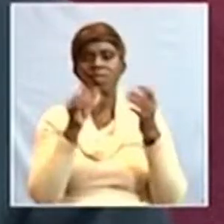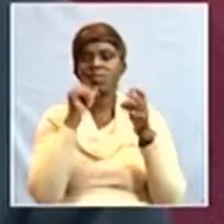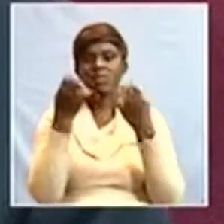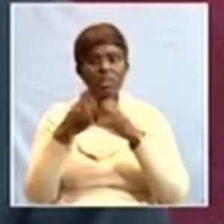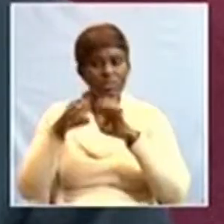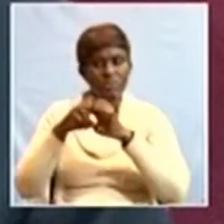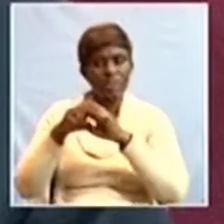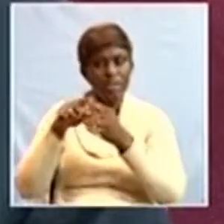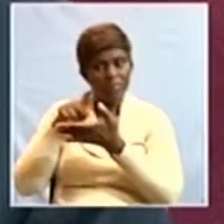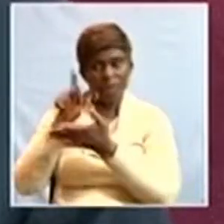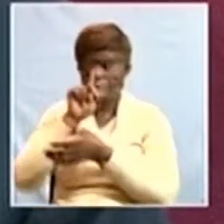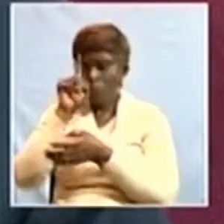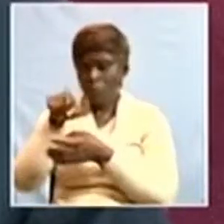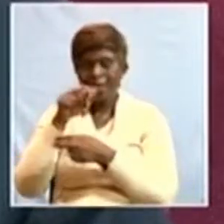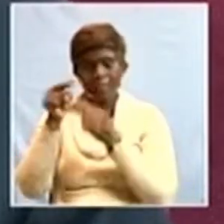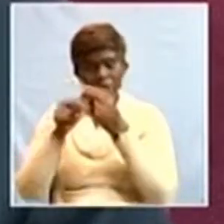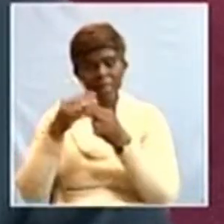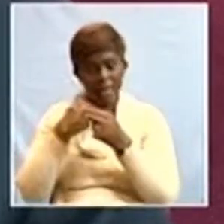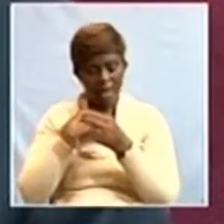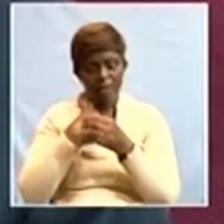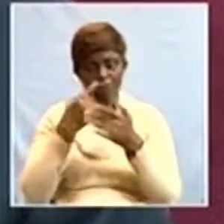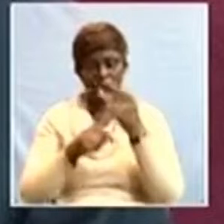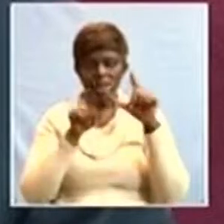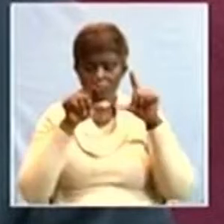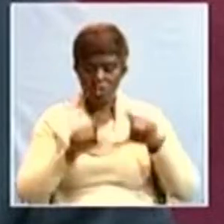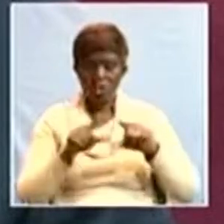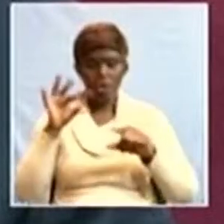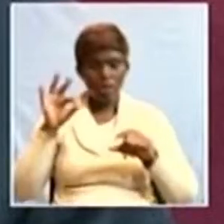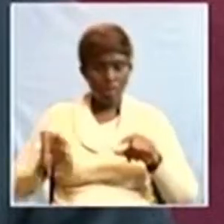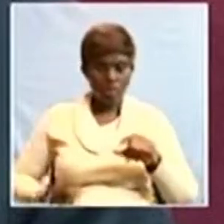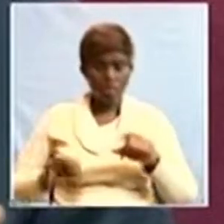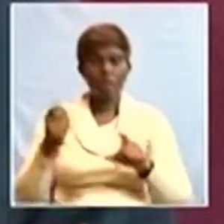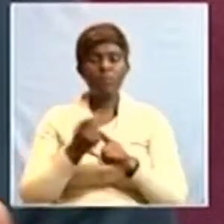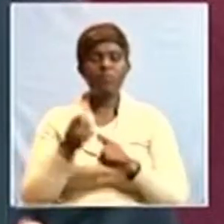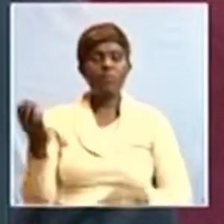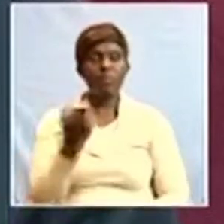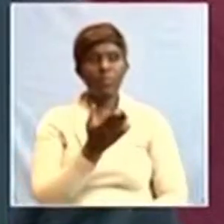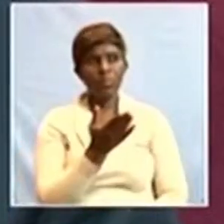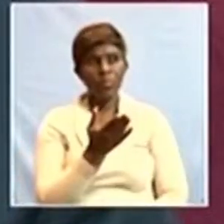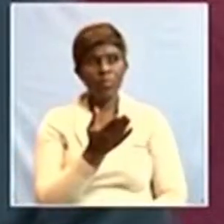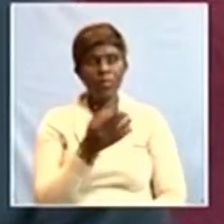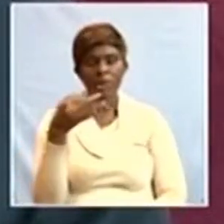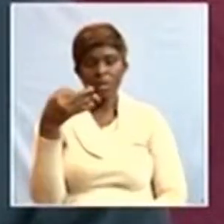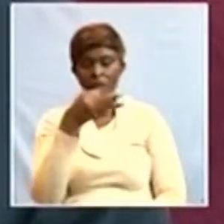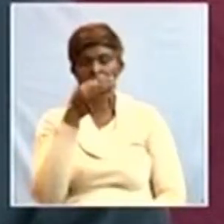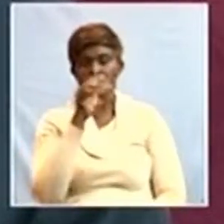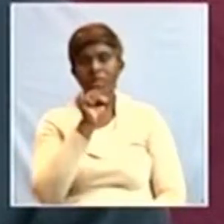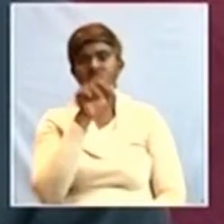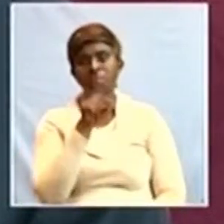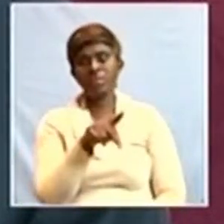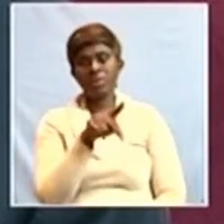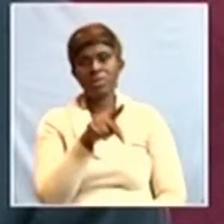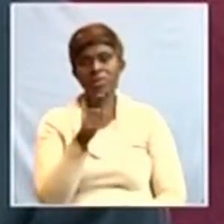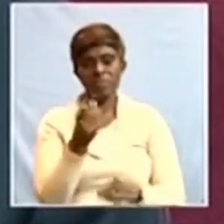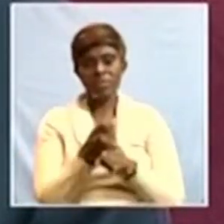pay insurance, meaning that he has never benefited from the FSP.